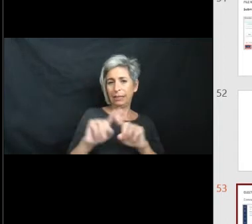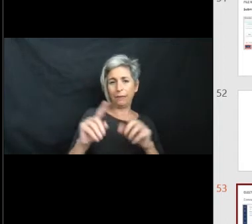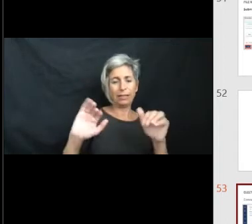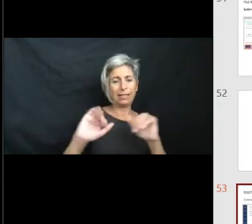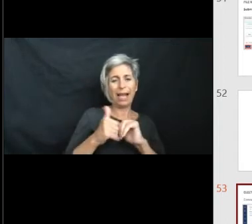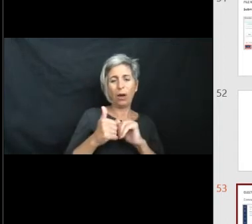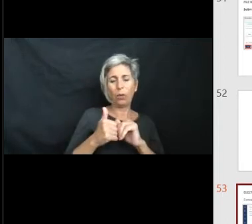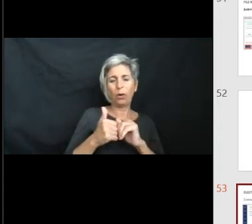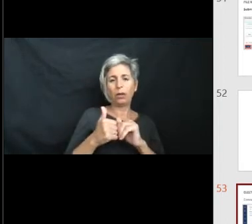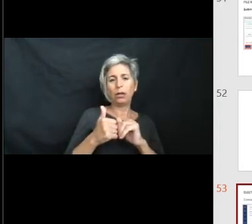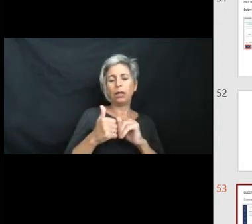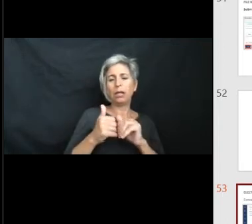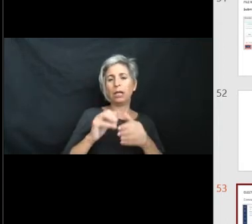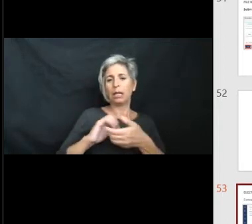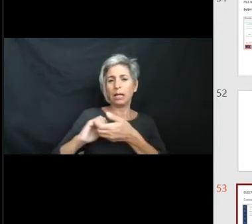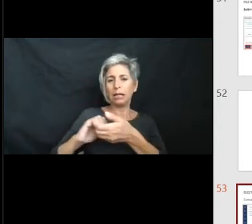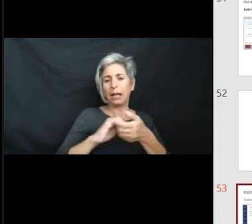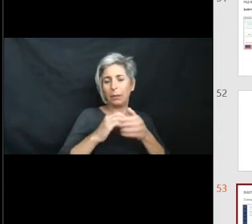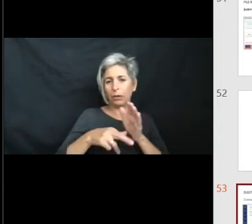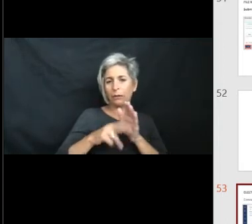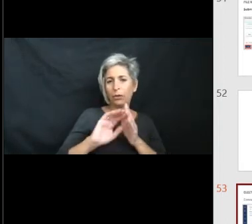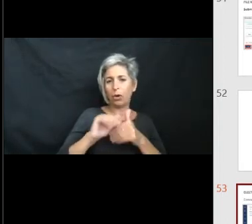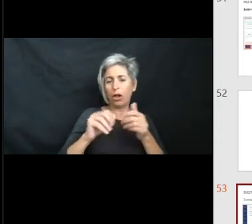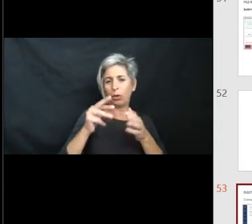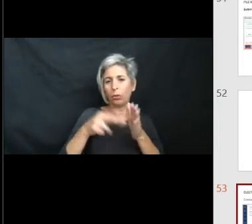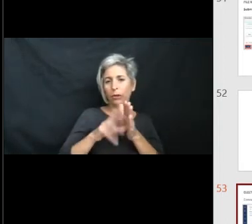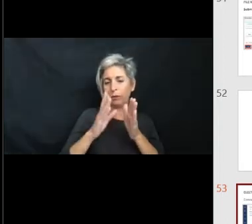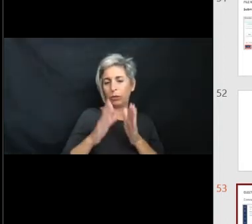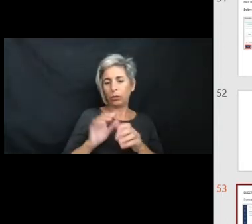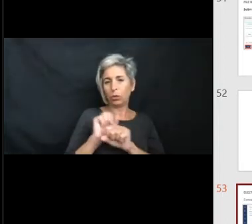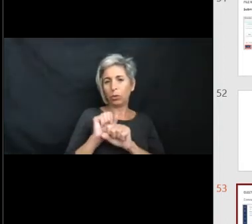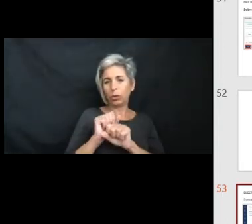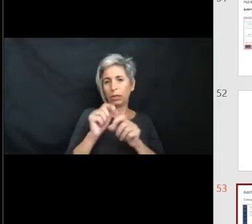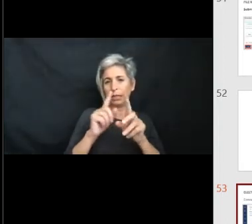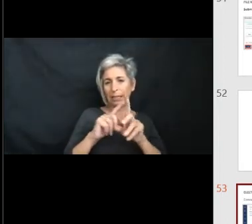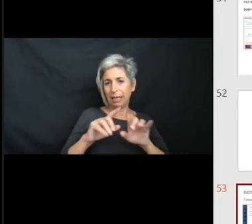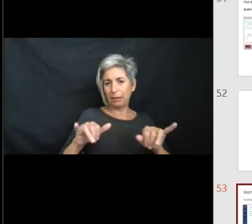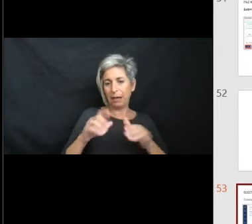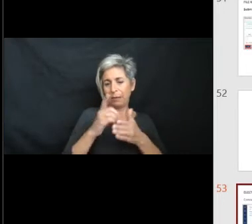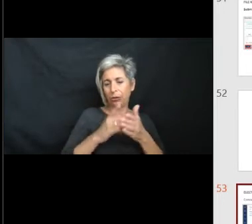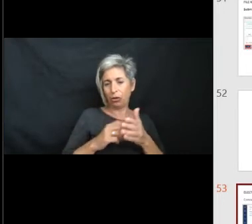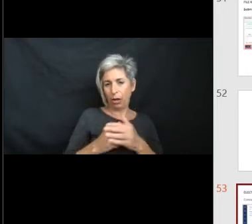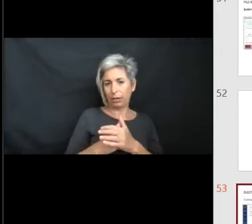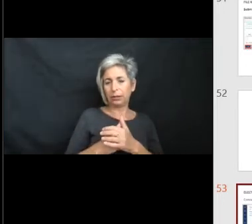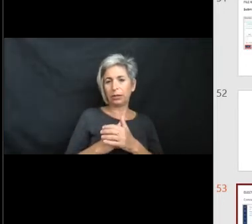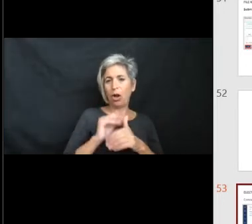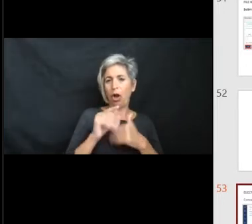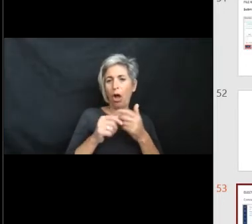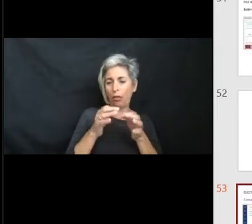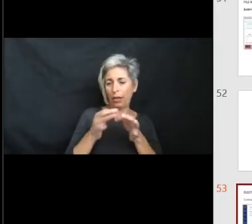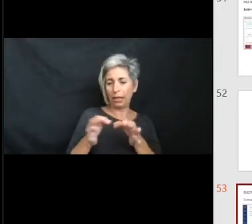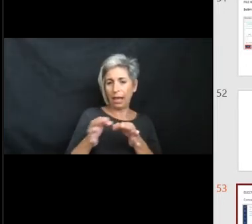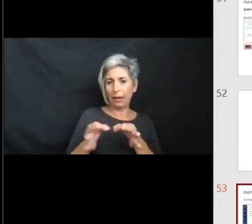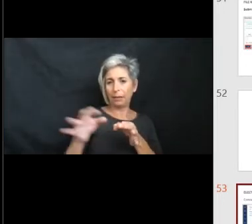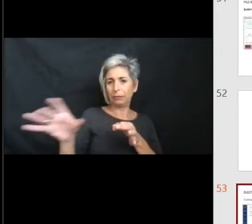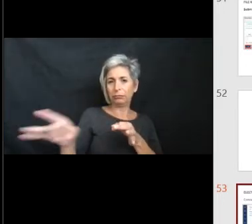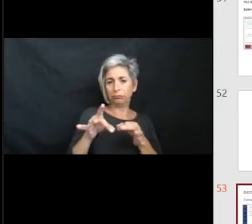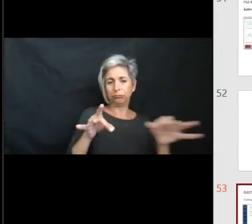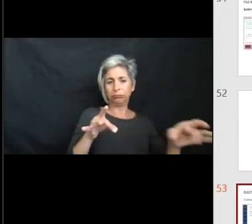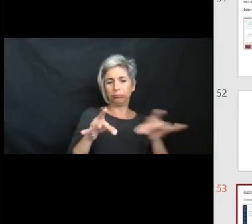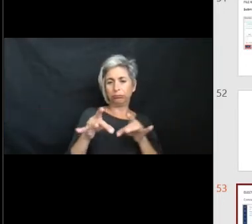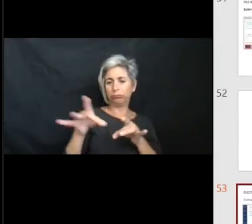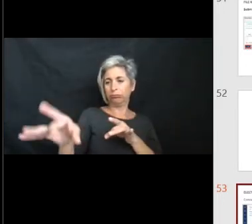a collaborative review with all reviewers working on the drawings at the same time. And all those comments are being pulled and stored